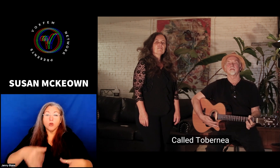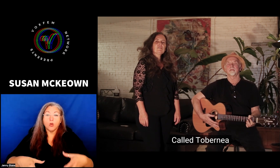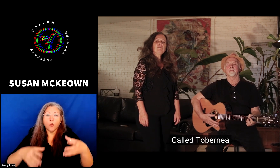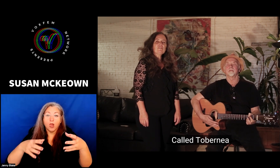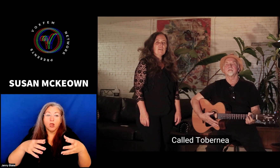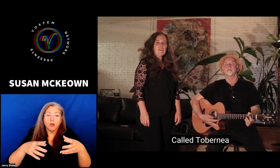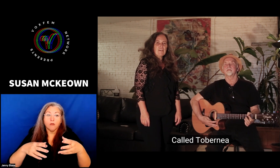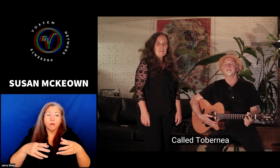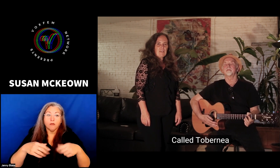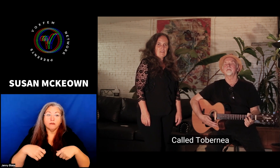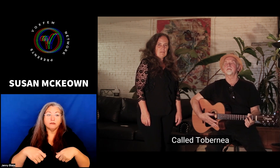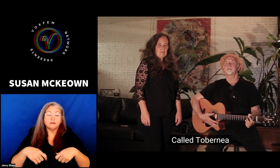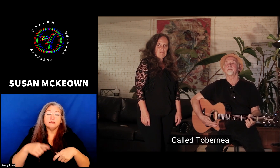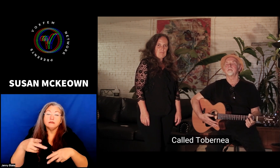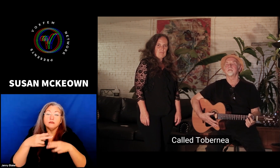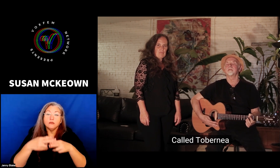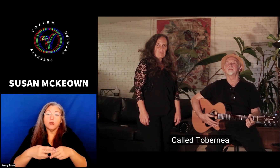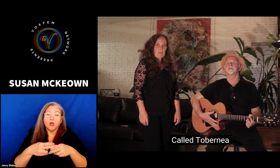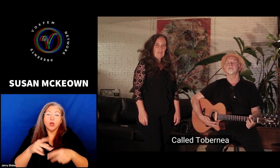called Tabernay.